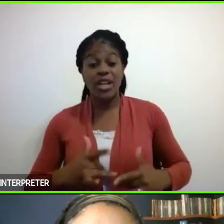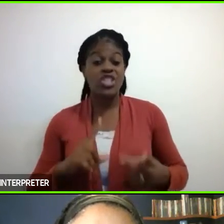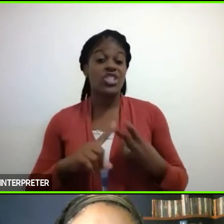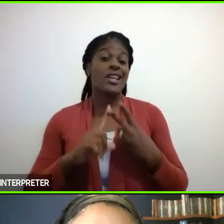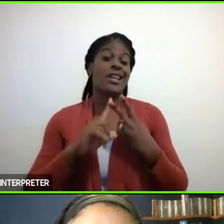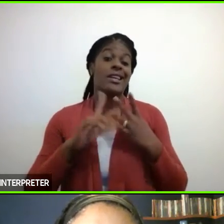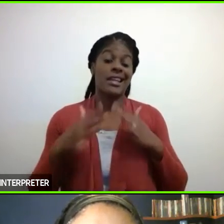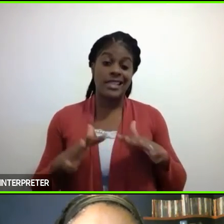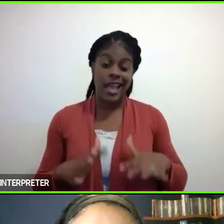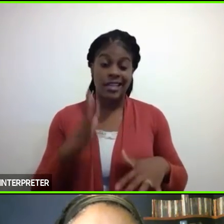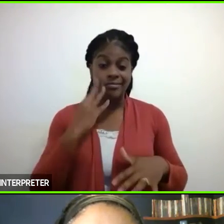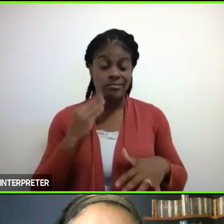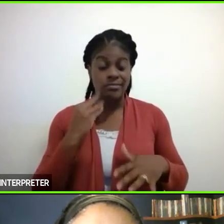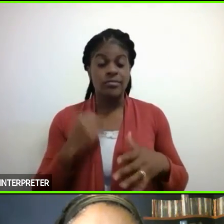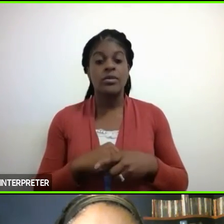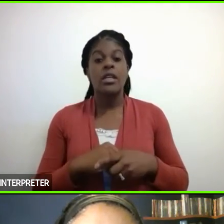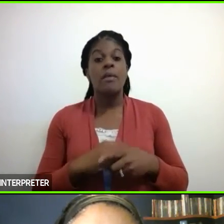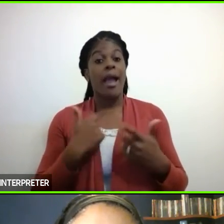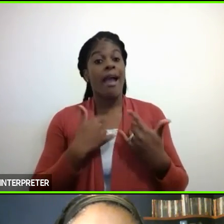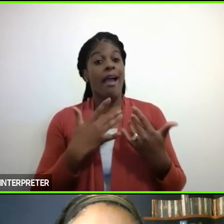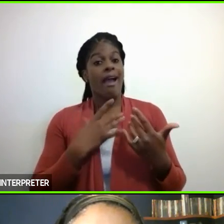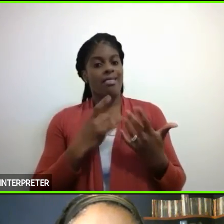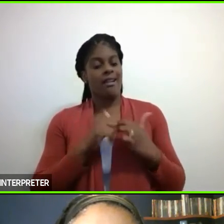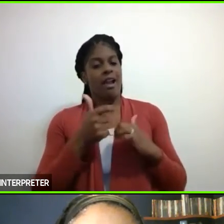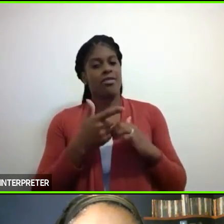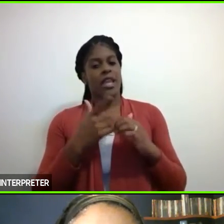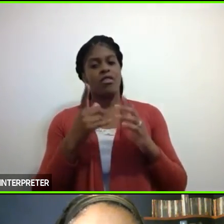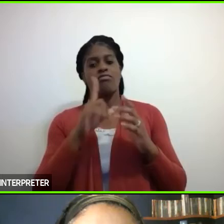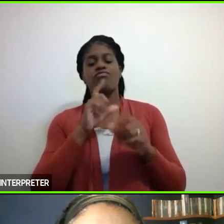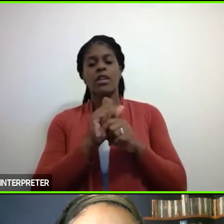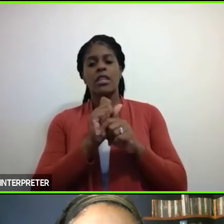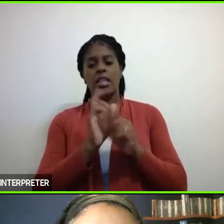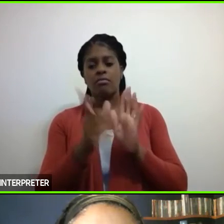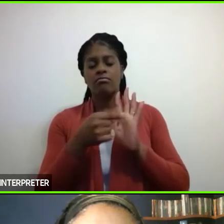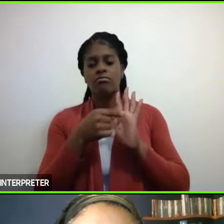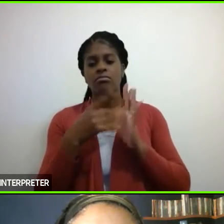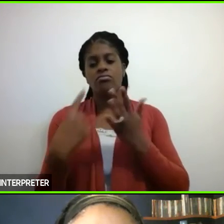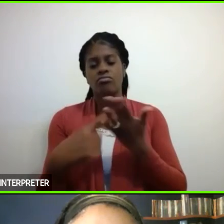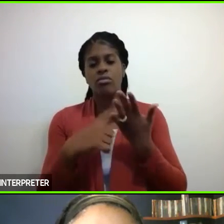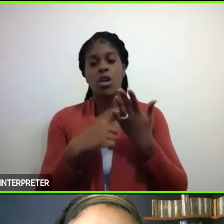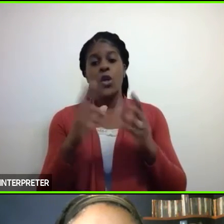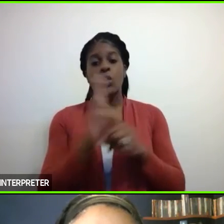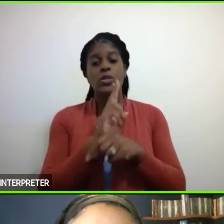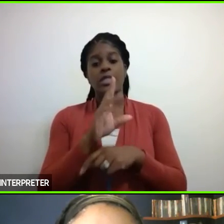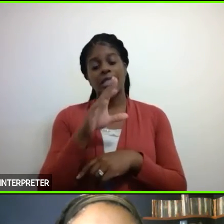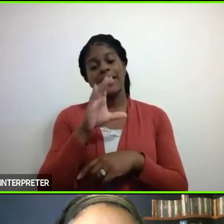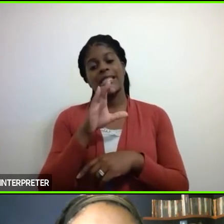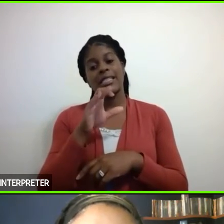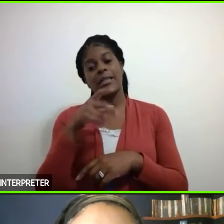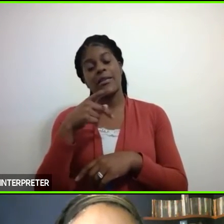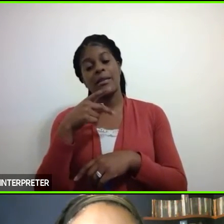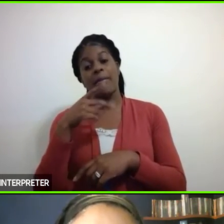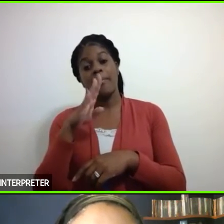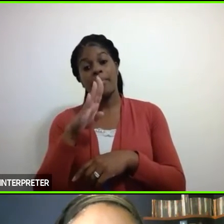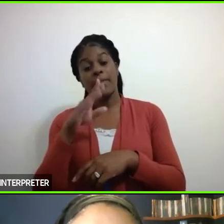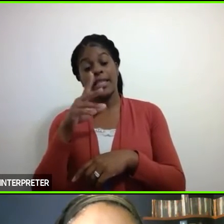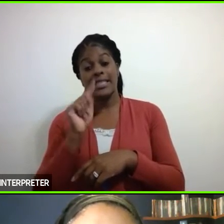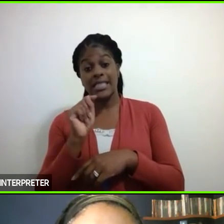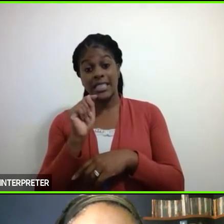liked how they really highlighted that even using a CBT approach, if it does